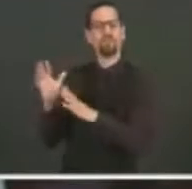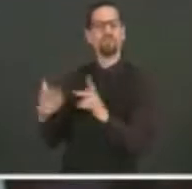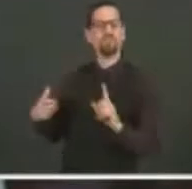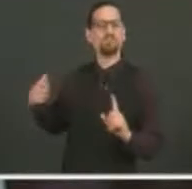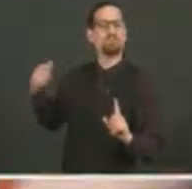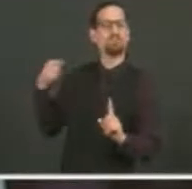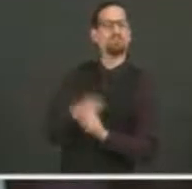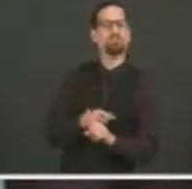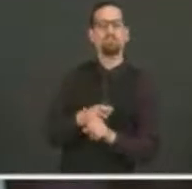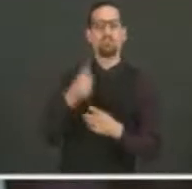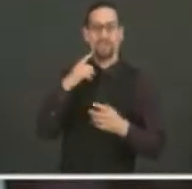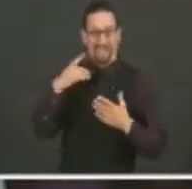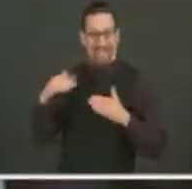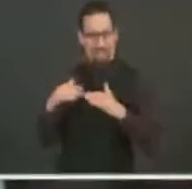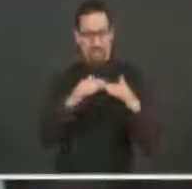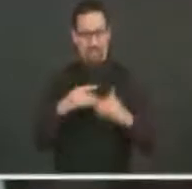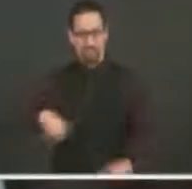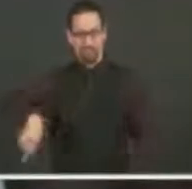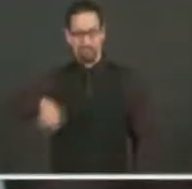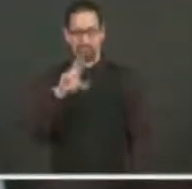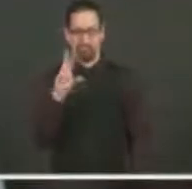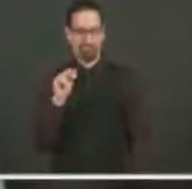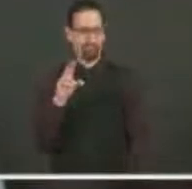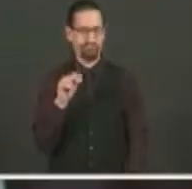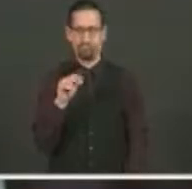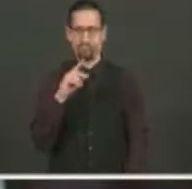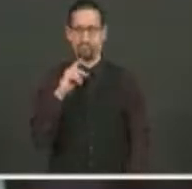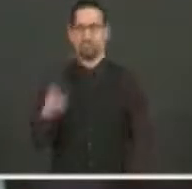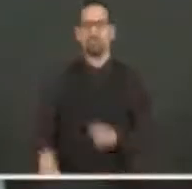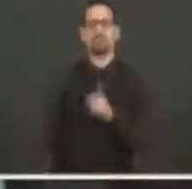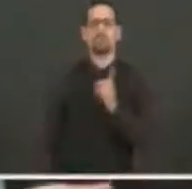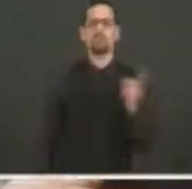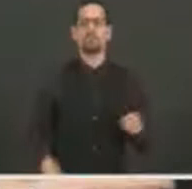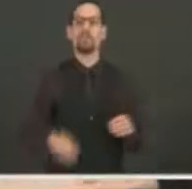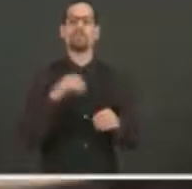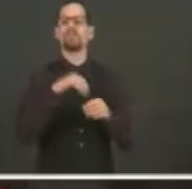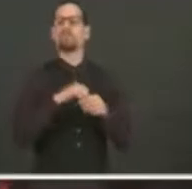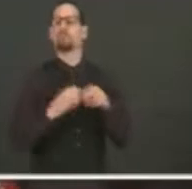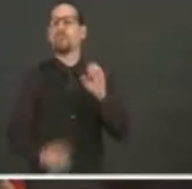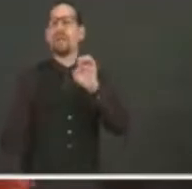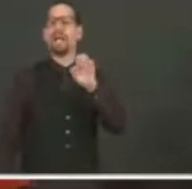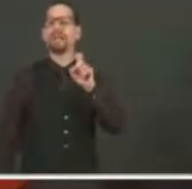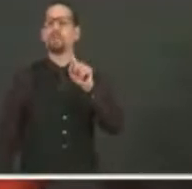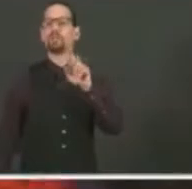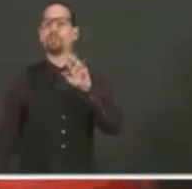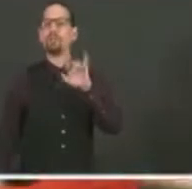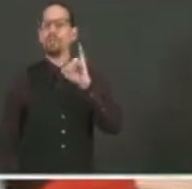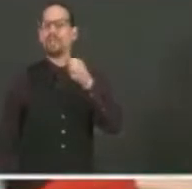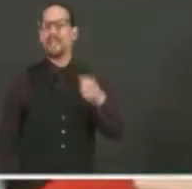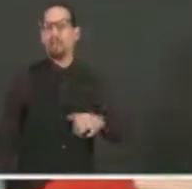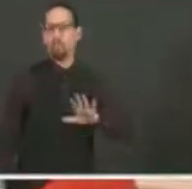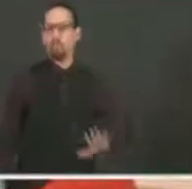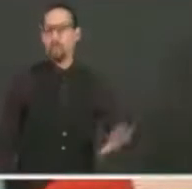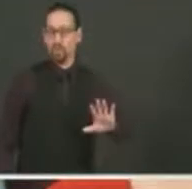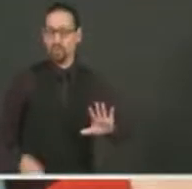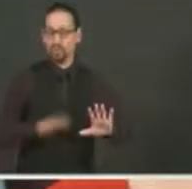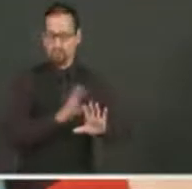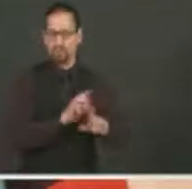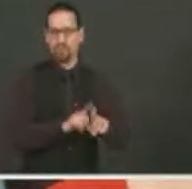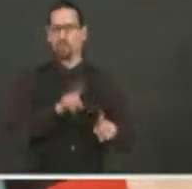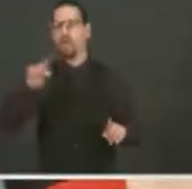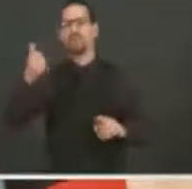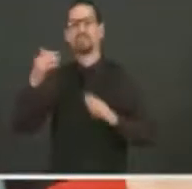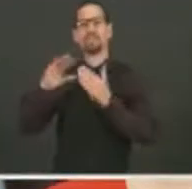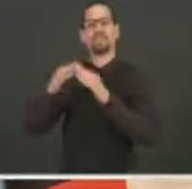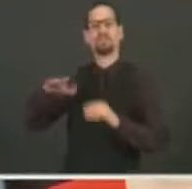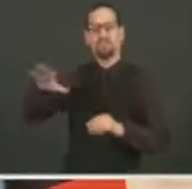Exeter looks different than Central Falls. Providence looks different than Smithfield and